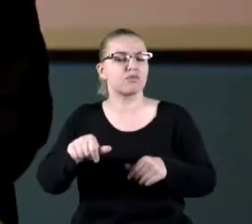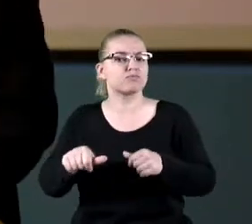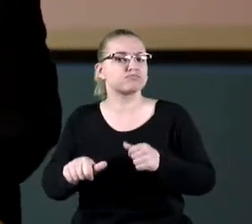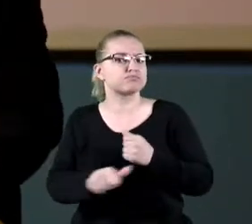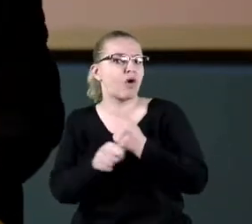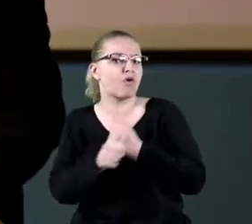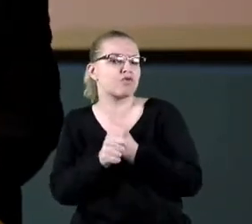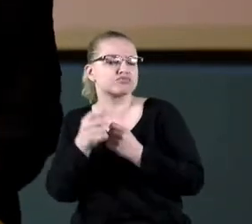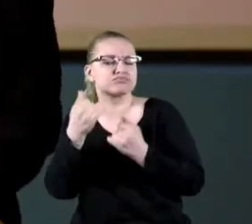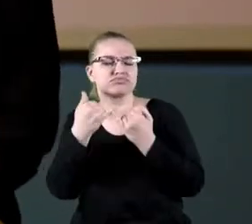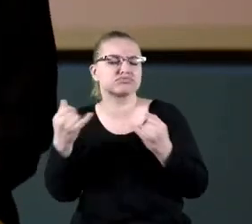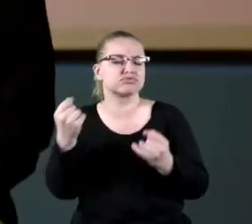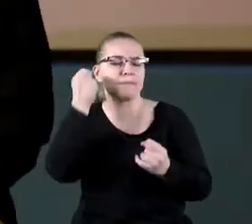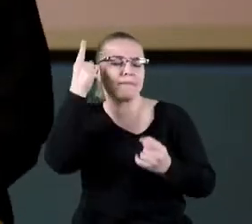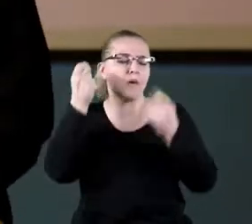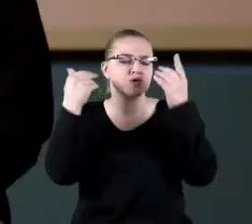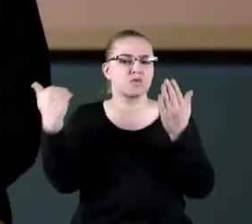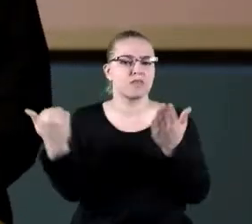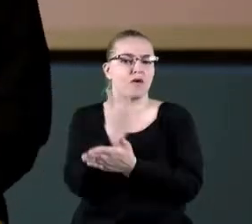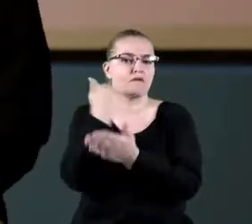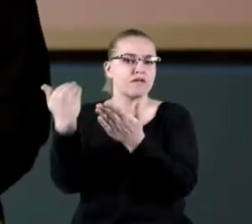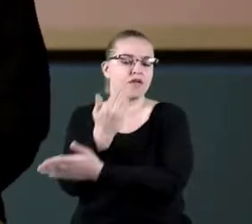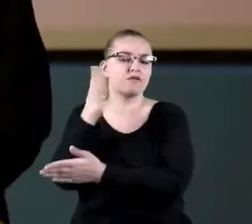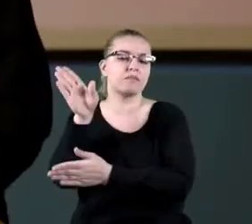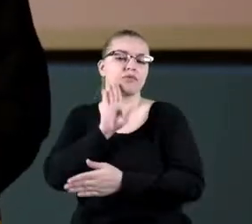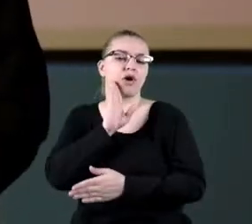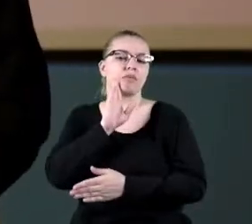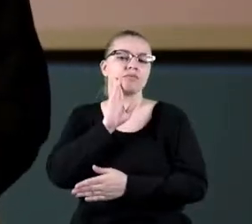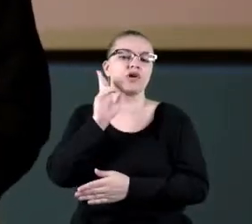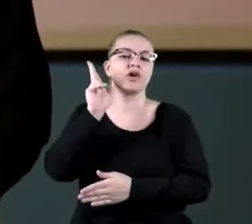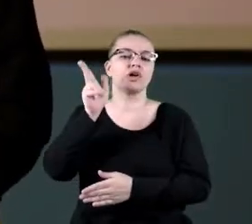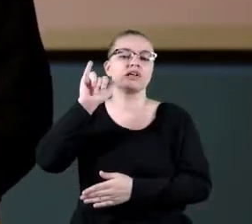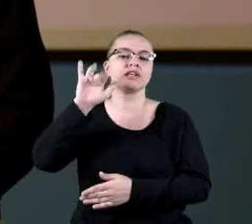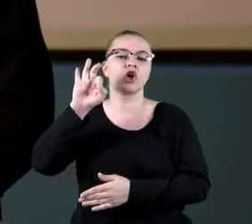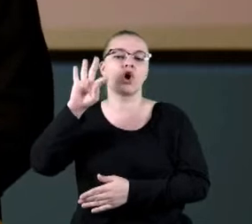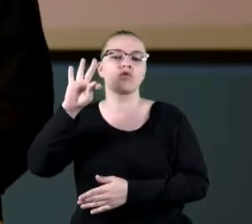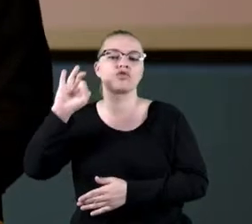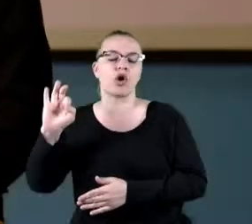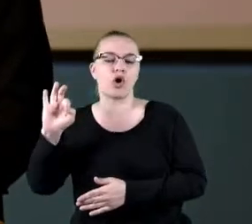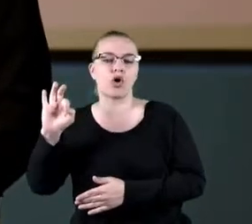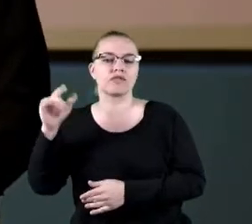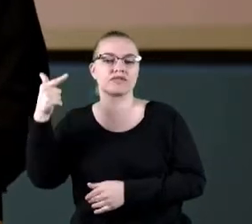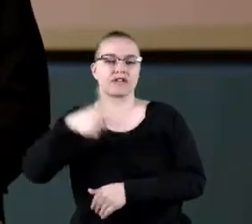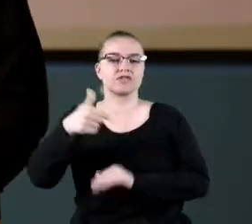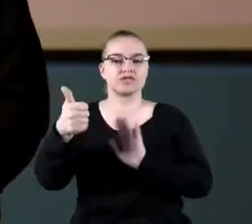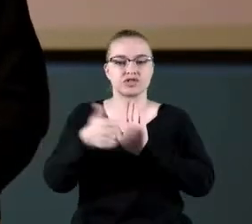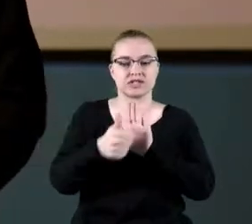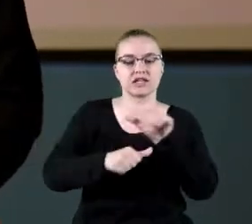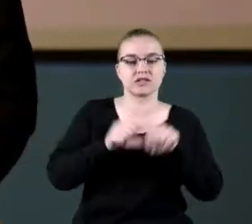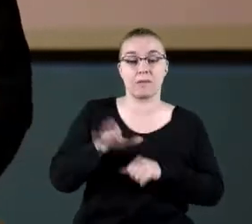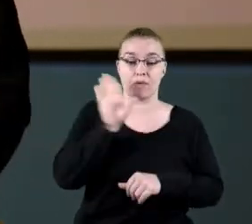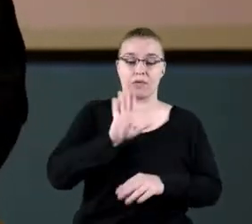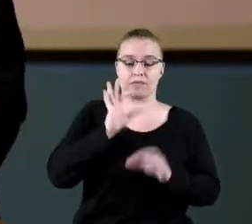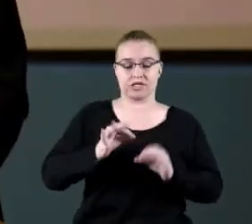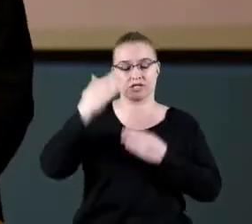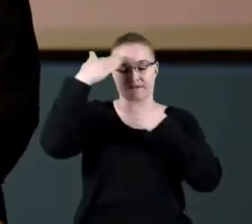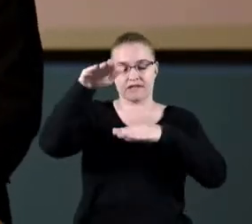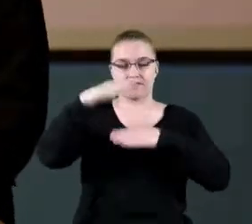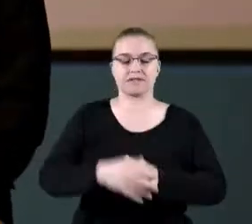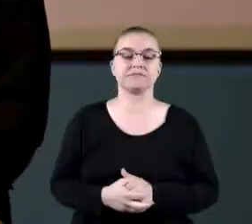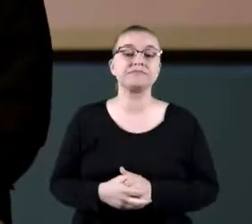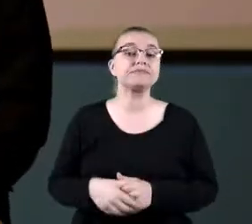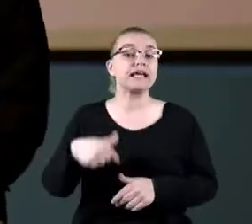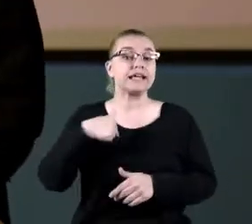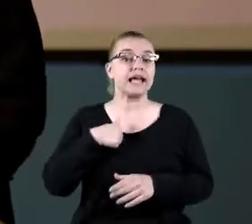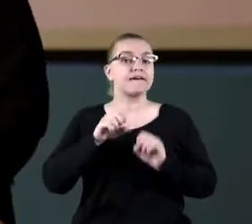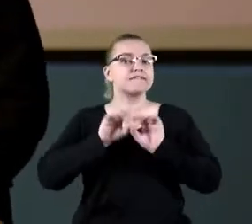in Quito in 2016, now in Katowice. Let me explain in a few words